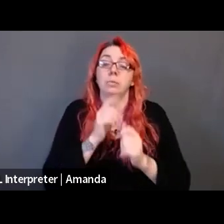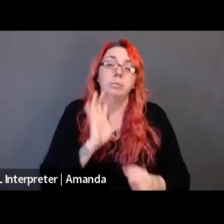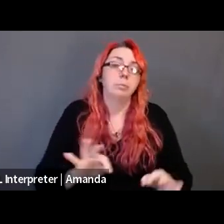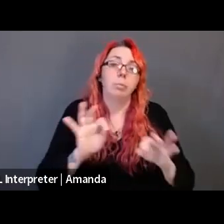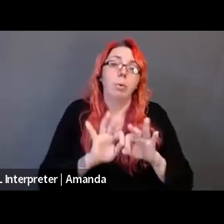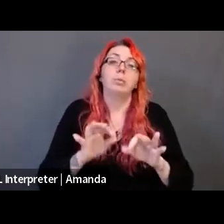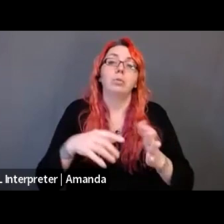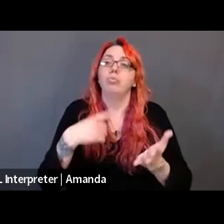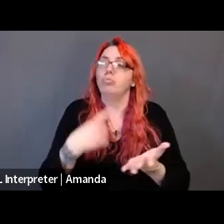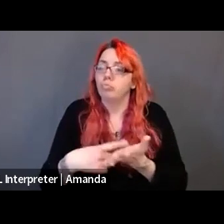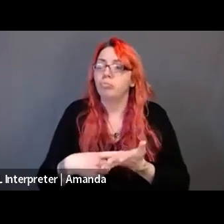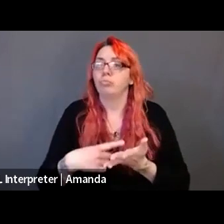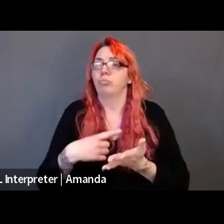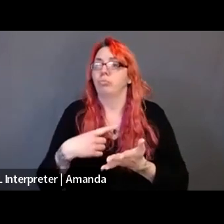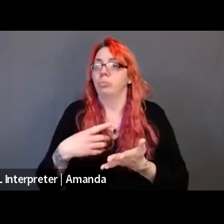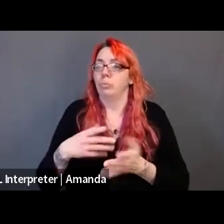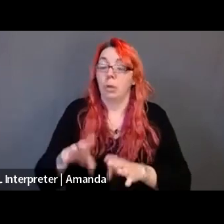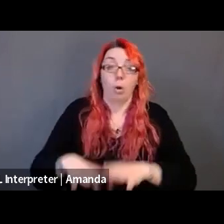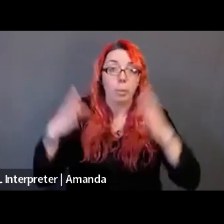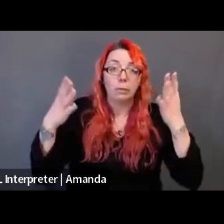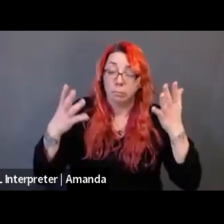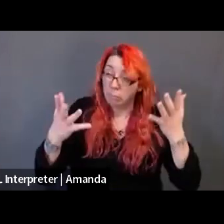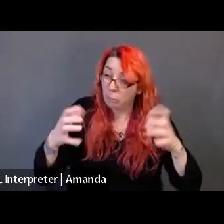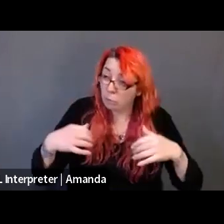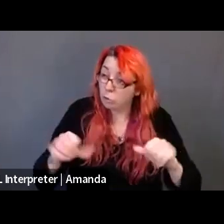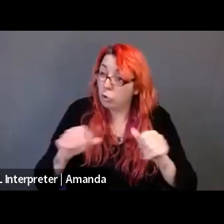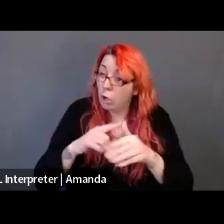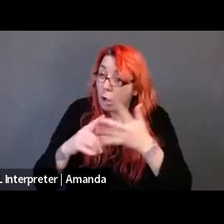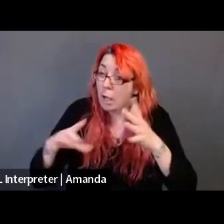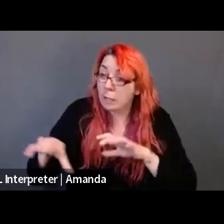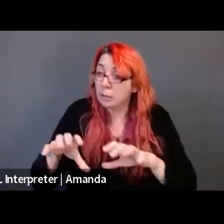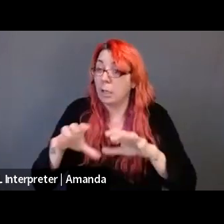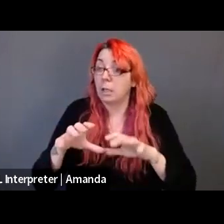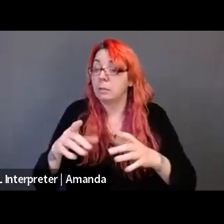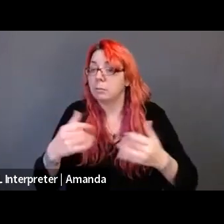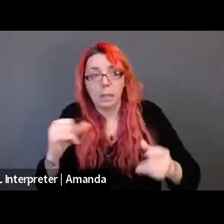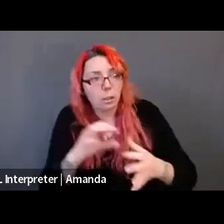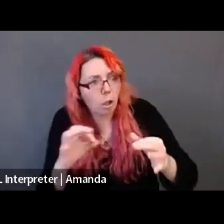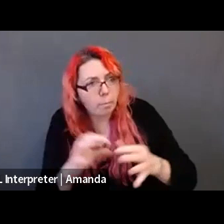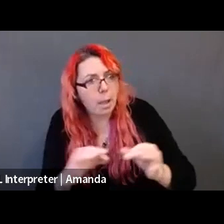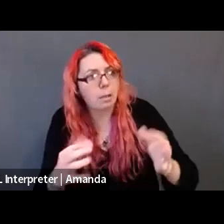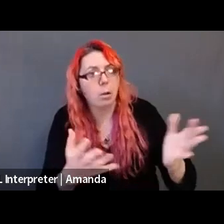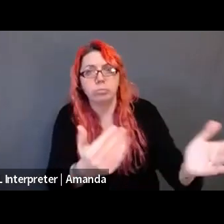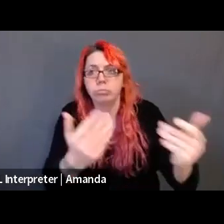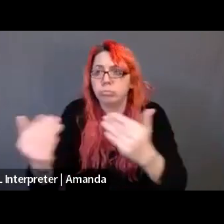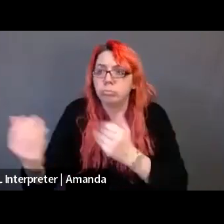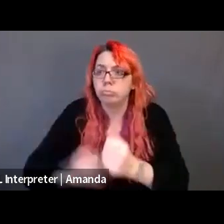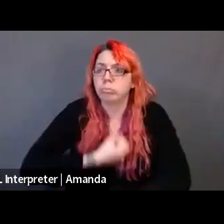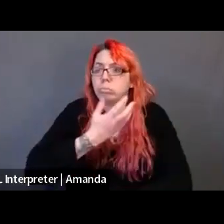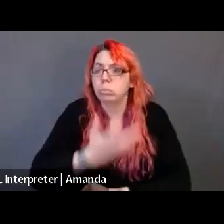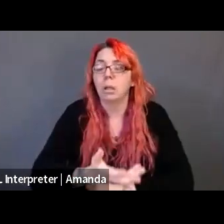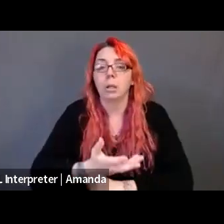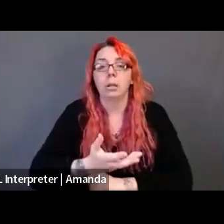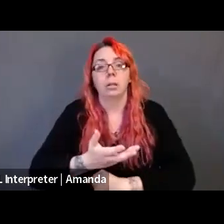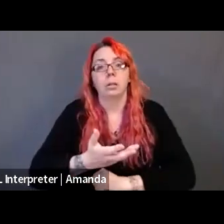these exercises? Can we, so that you're really pulling that together to keep facilitating the kind of space. That doesn't mean we have to wait till something